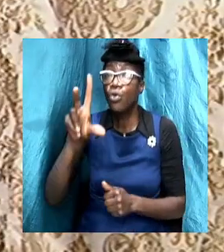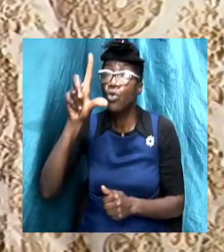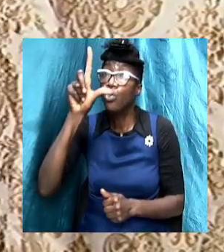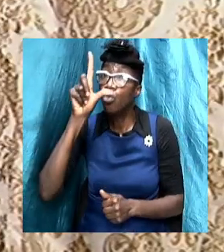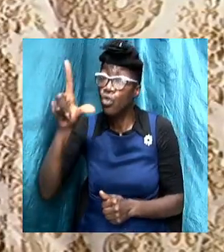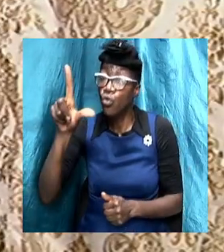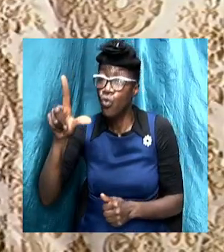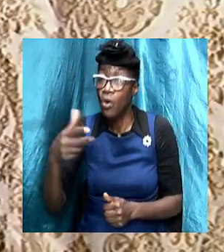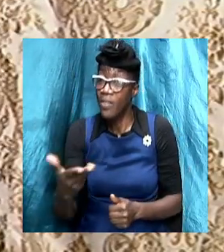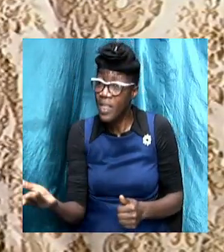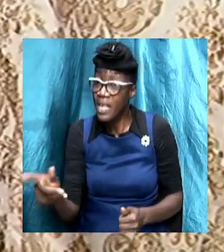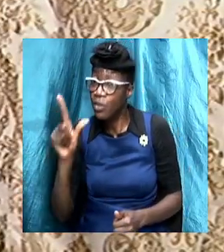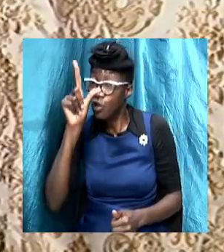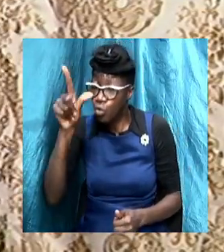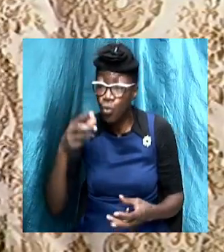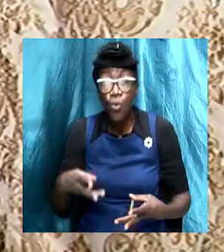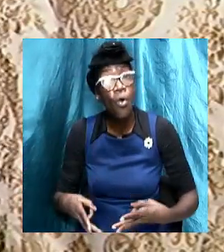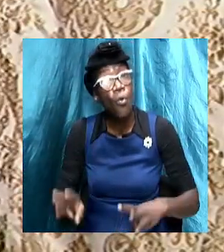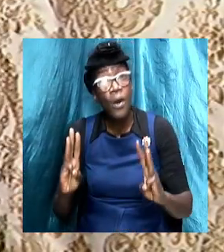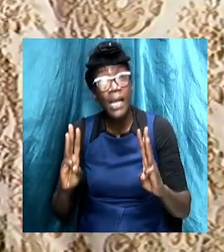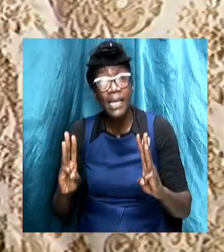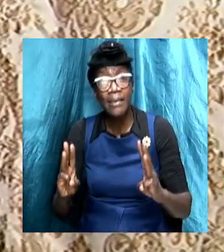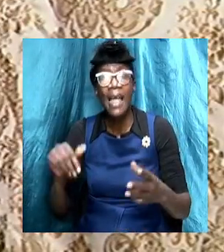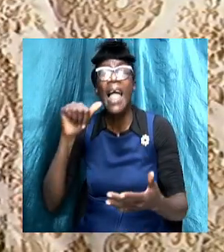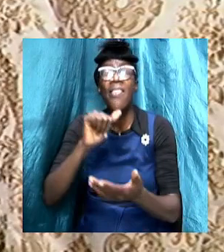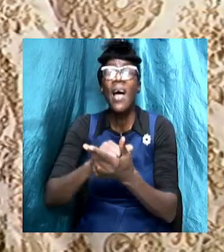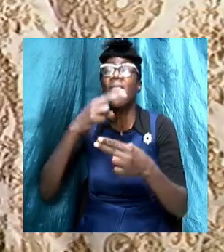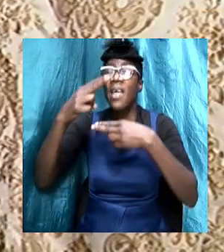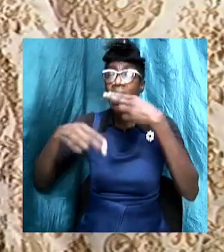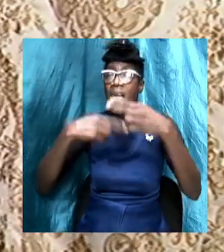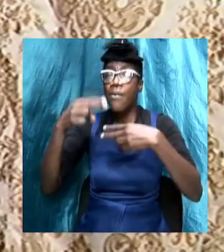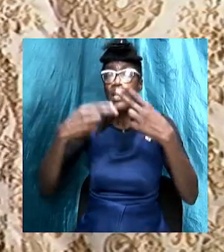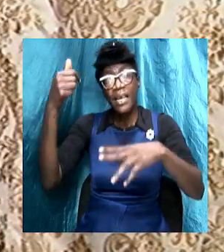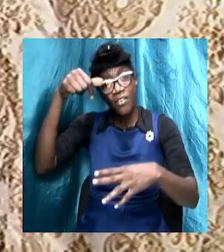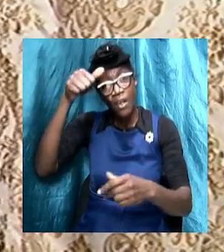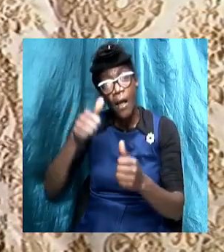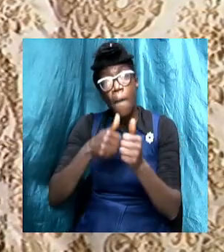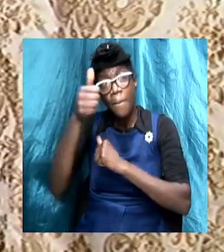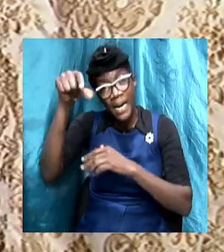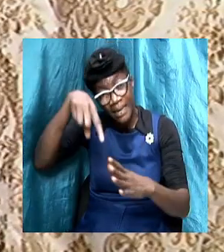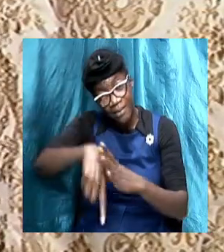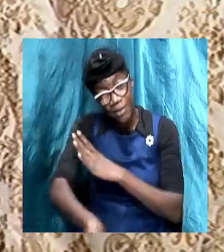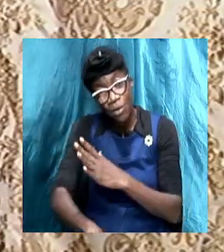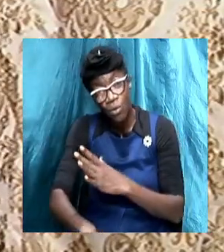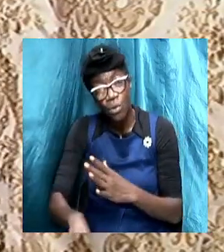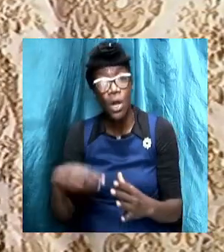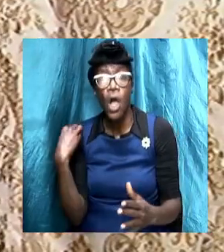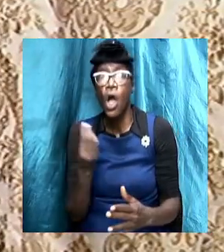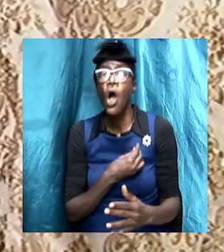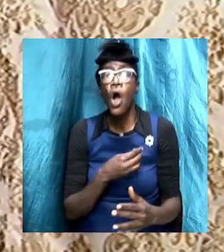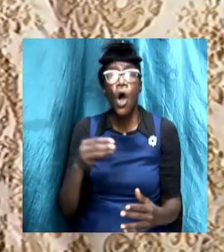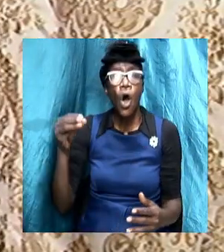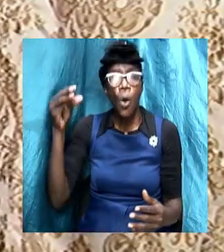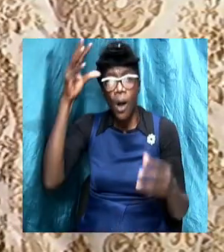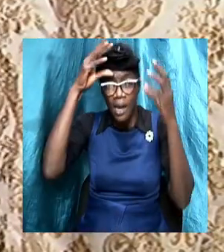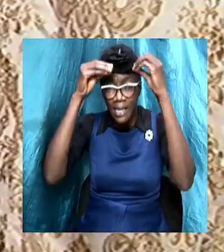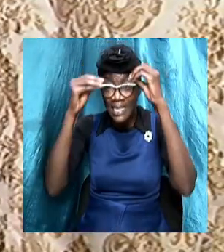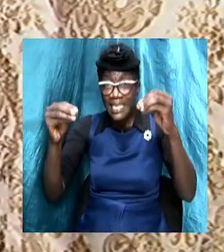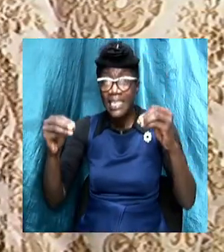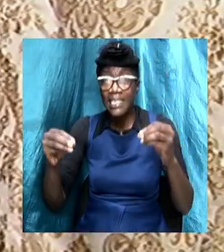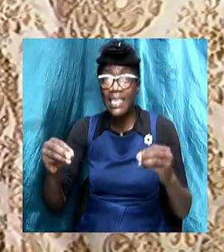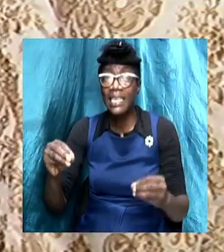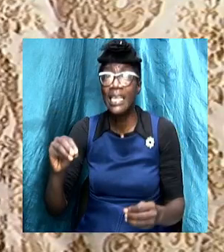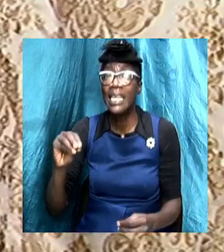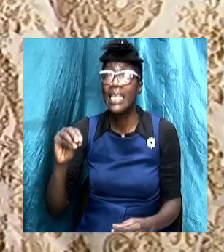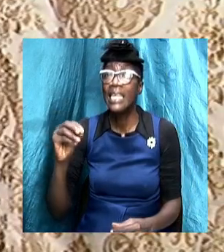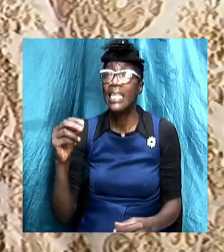Two main ways that the heritage must be passed down. One, our teaching, and that's in 2 Timothy chapter